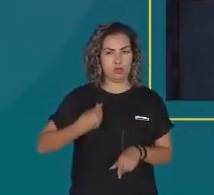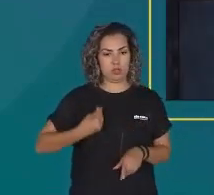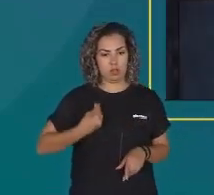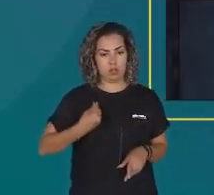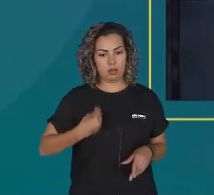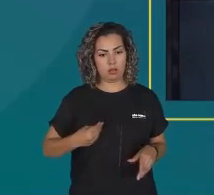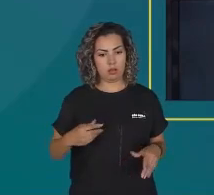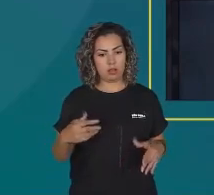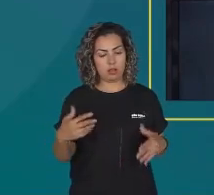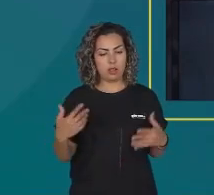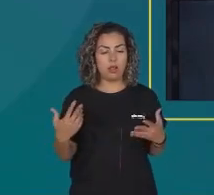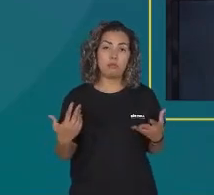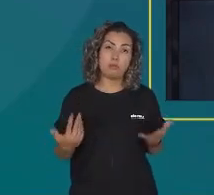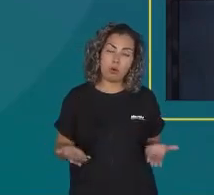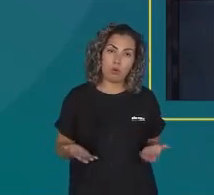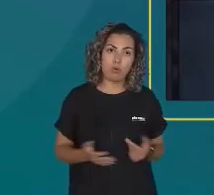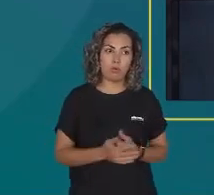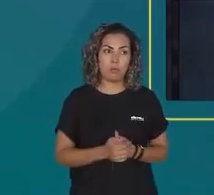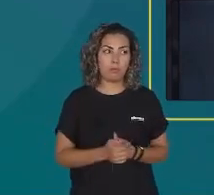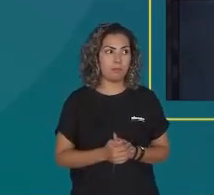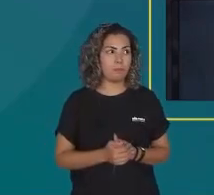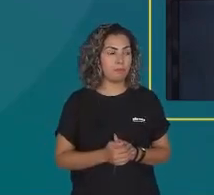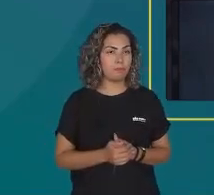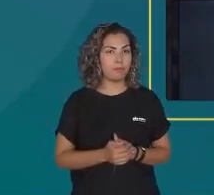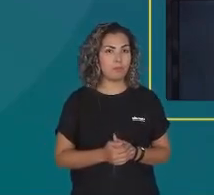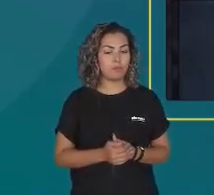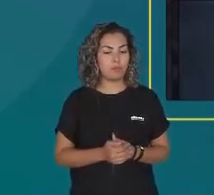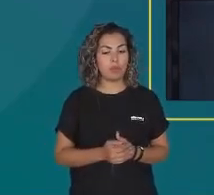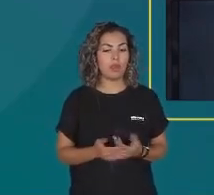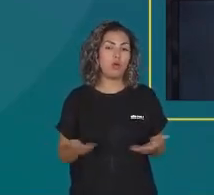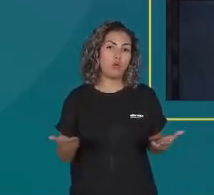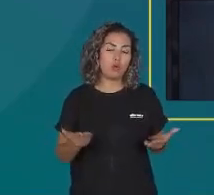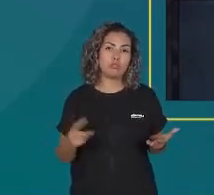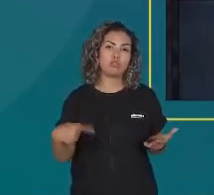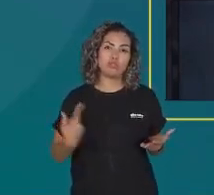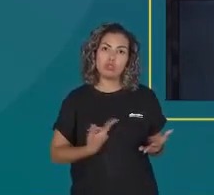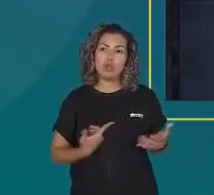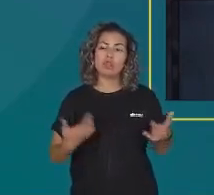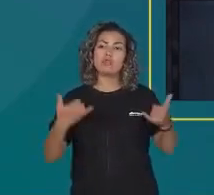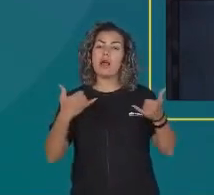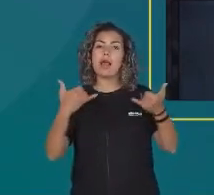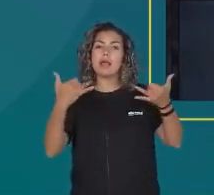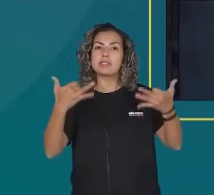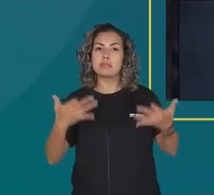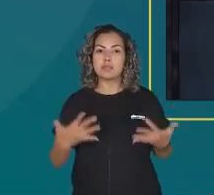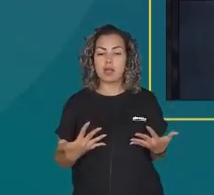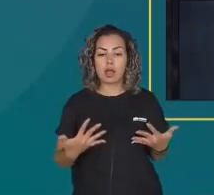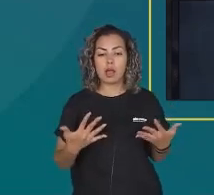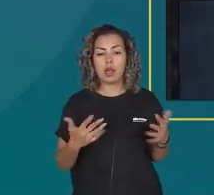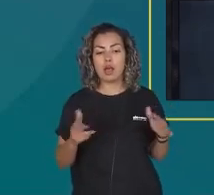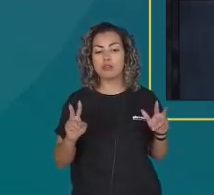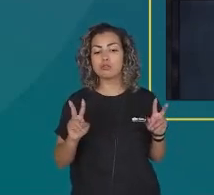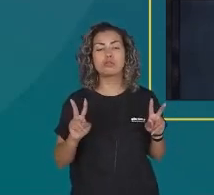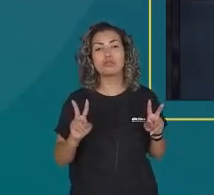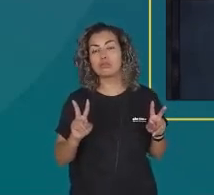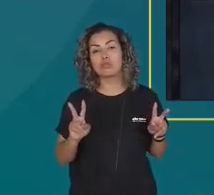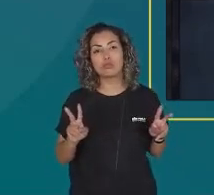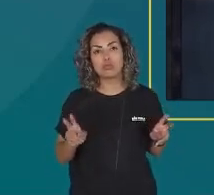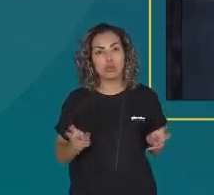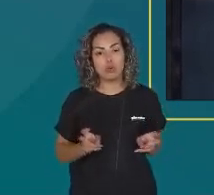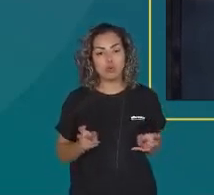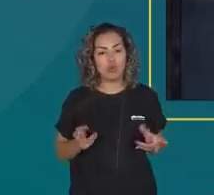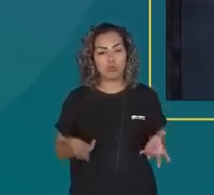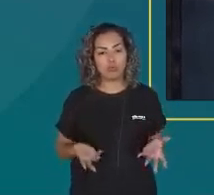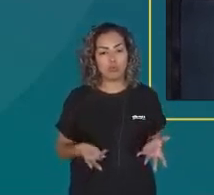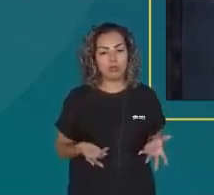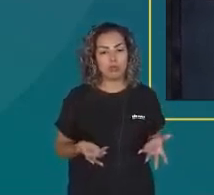I will moderate this session, and here we're going to have a very, very rich session with a number of panels, as I